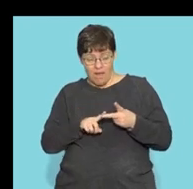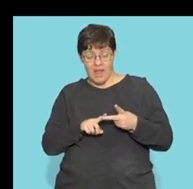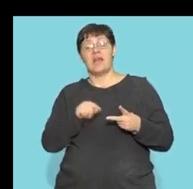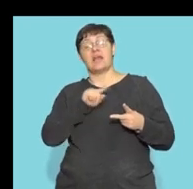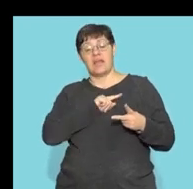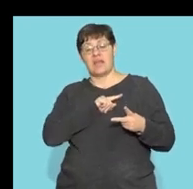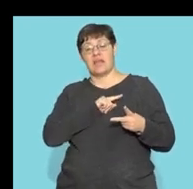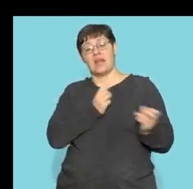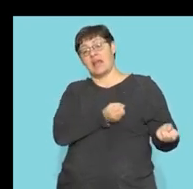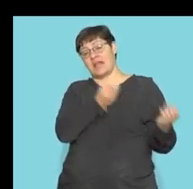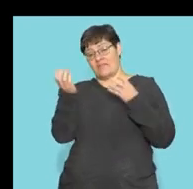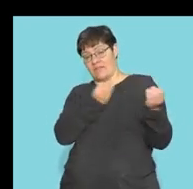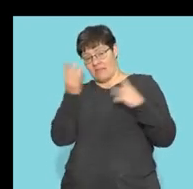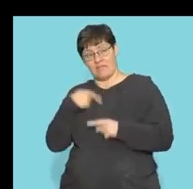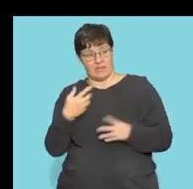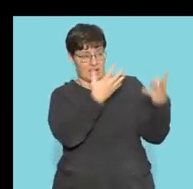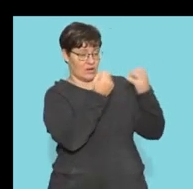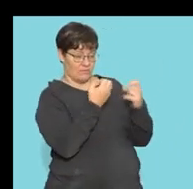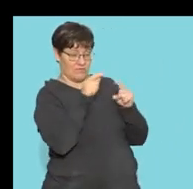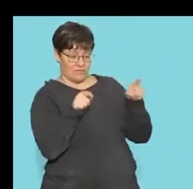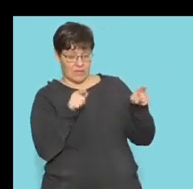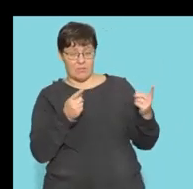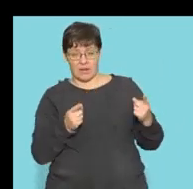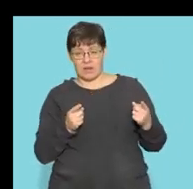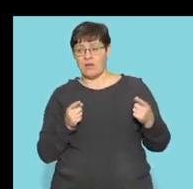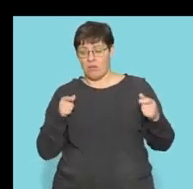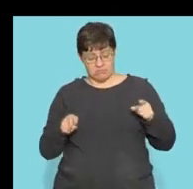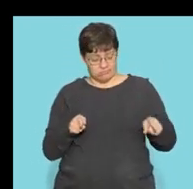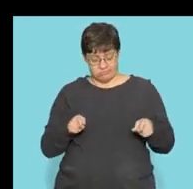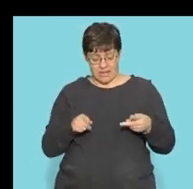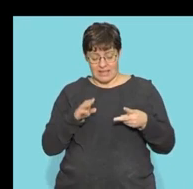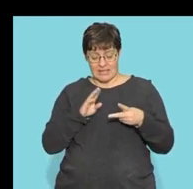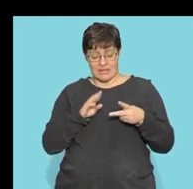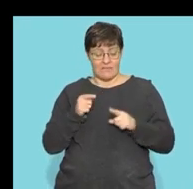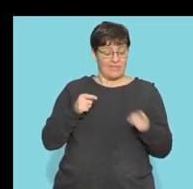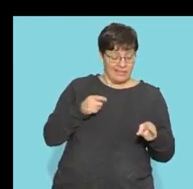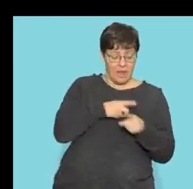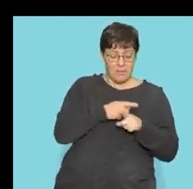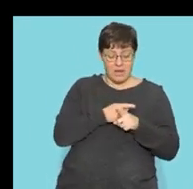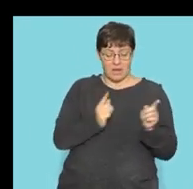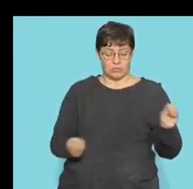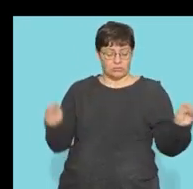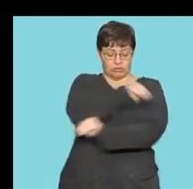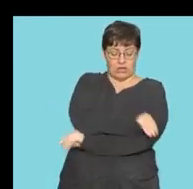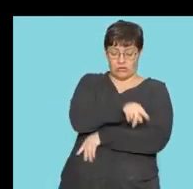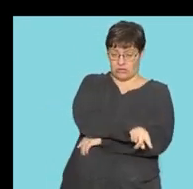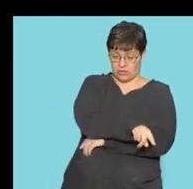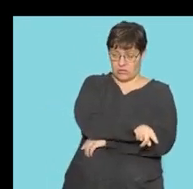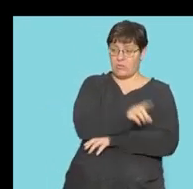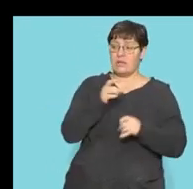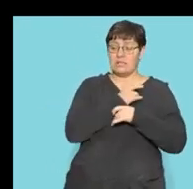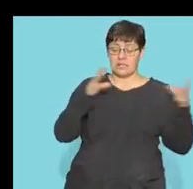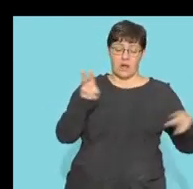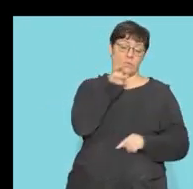the table from right to left, I'm going to flip it around and I'm going to change it as I've done here, starting